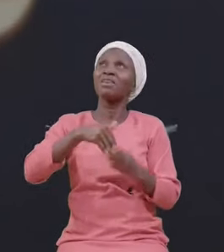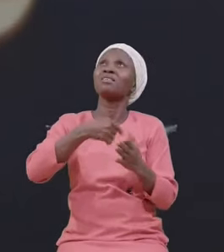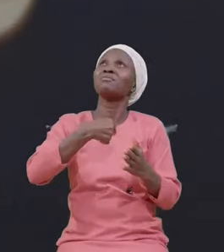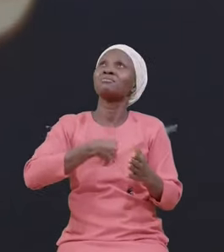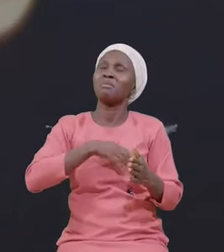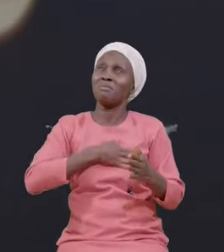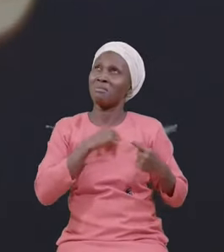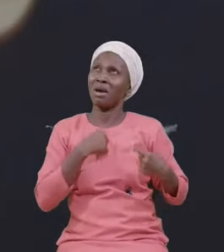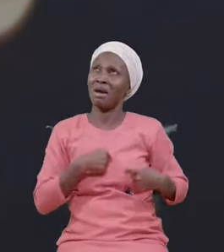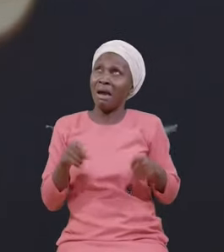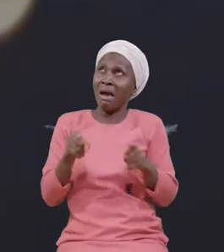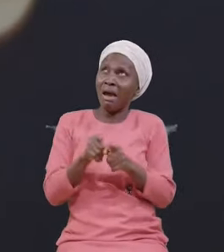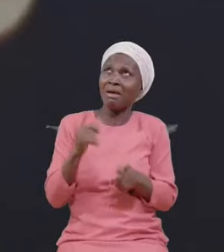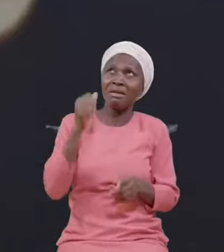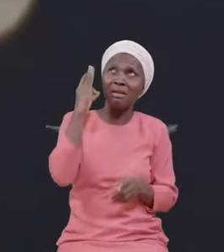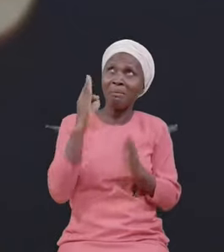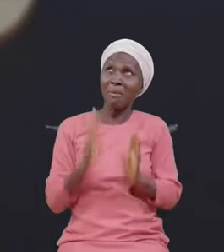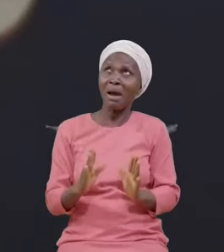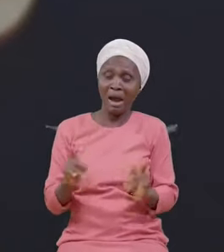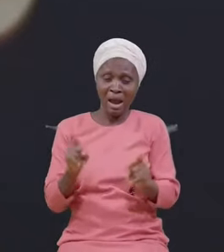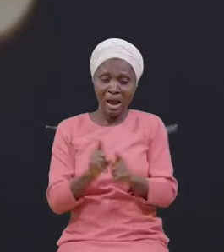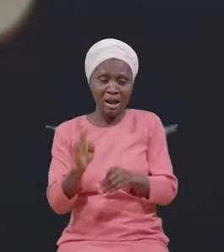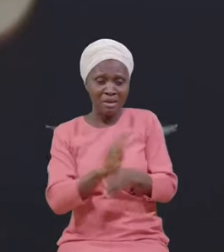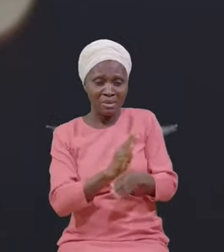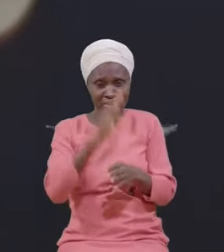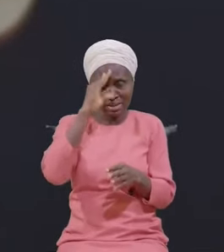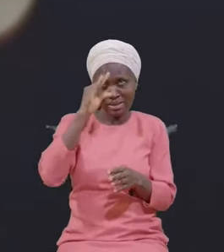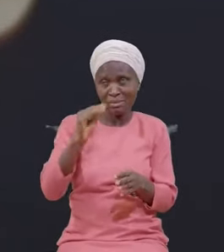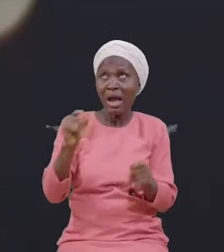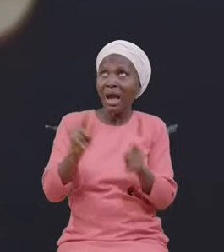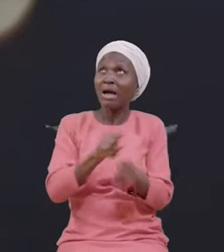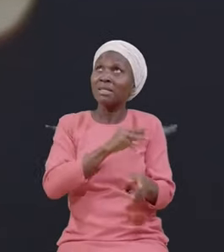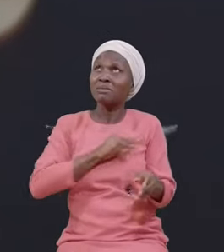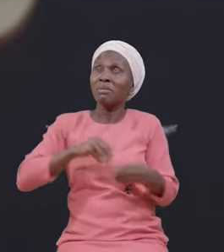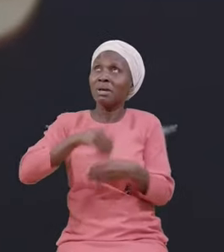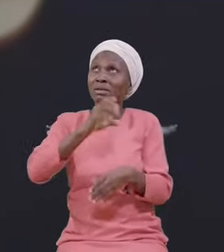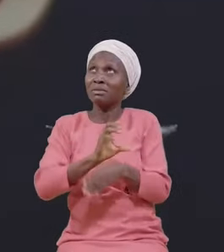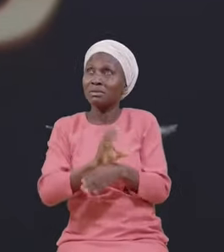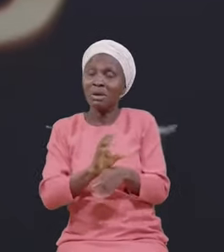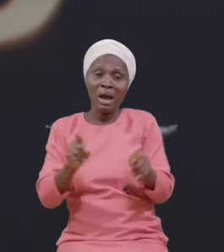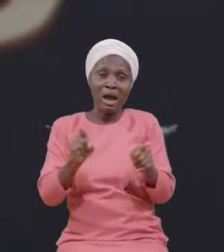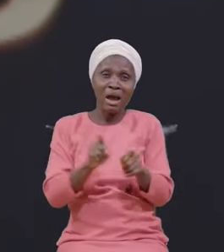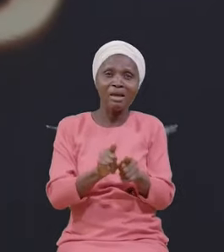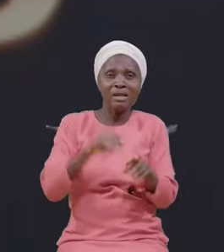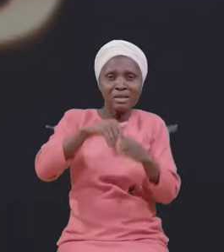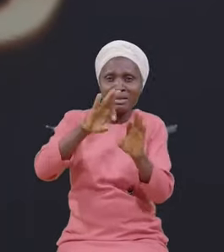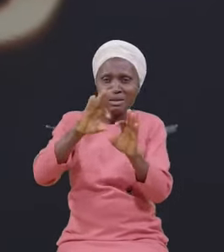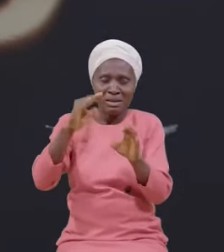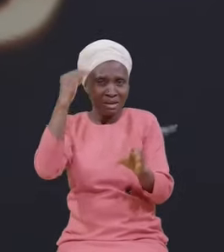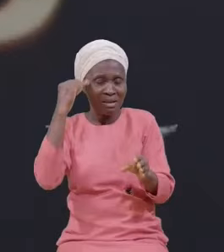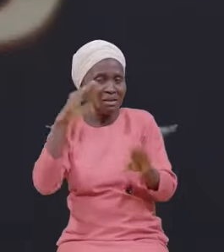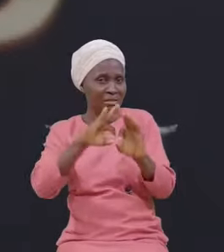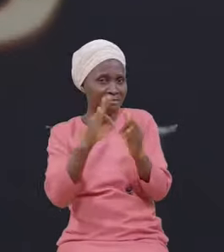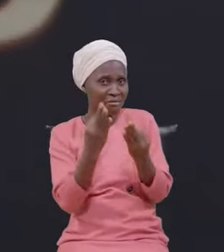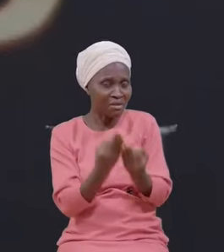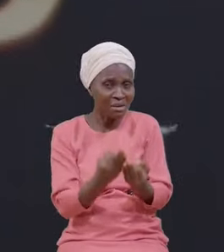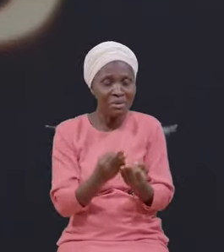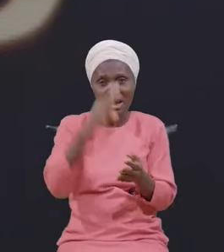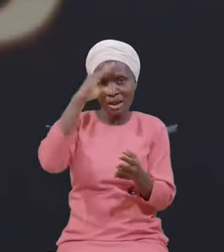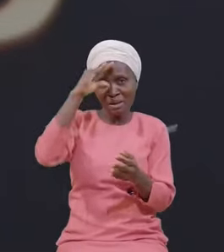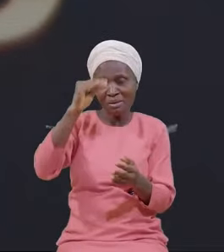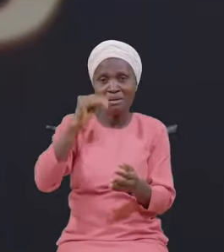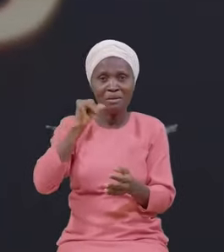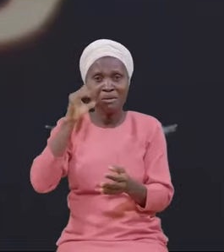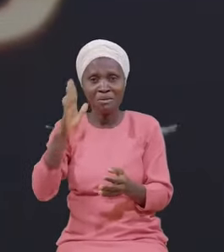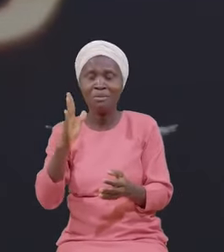a businessman a business woman every form of pomposity Lord remove it out of my life